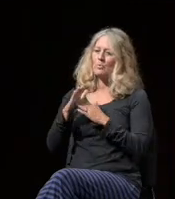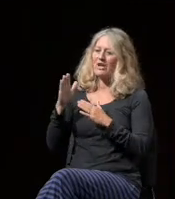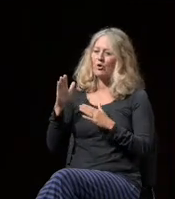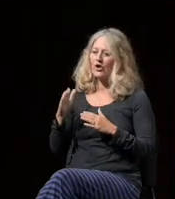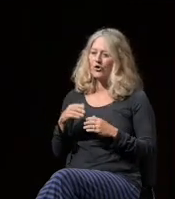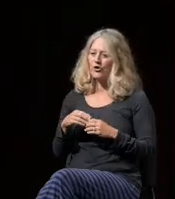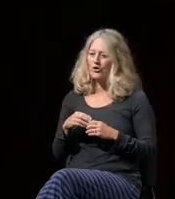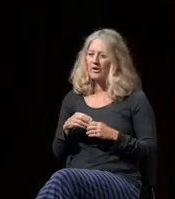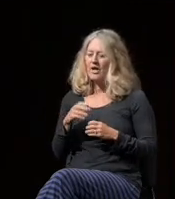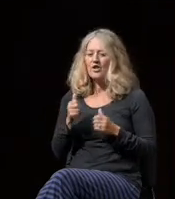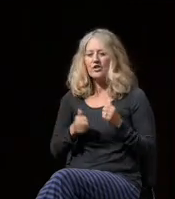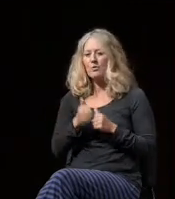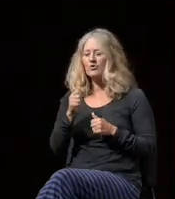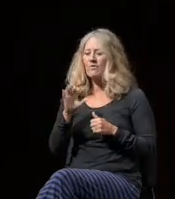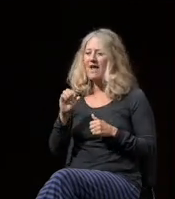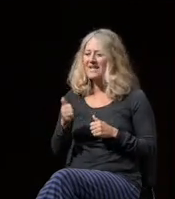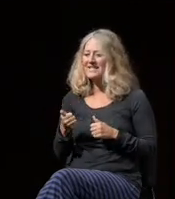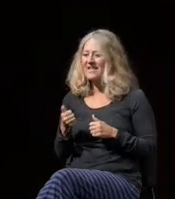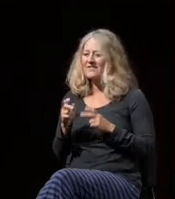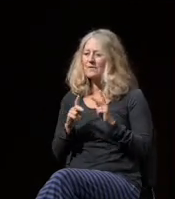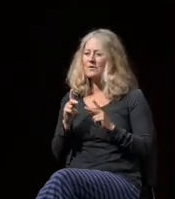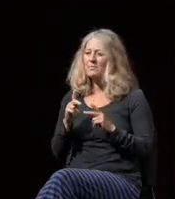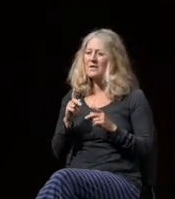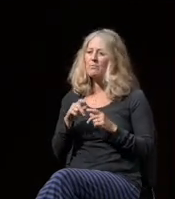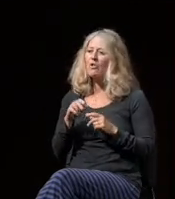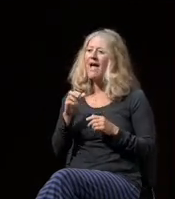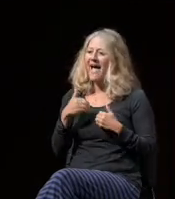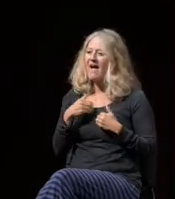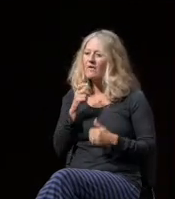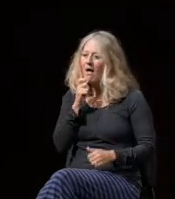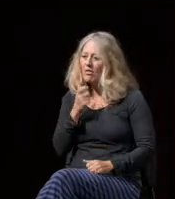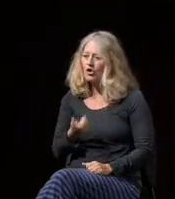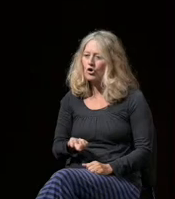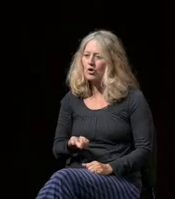as a majority when 9/10 of the people of the world are people of color.